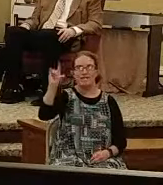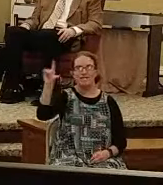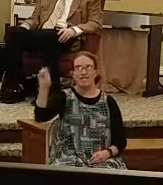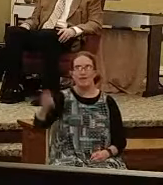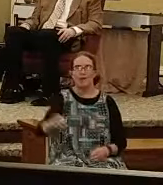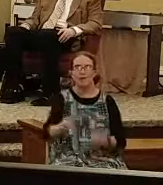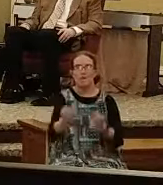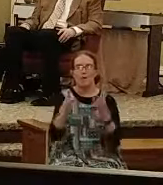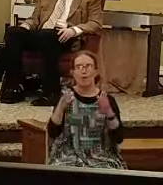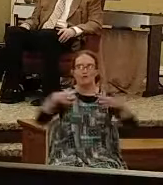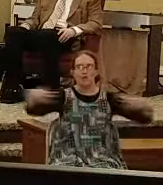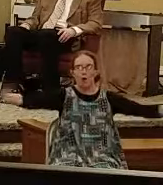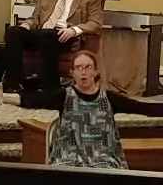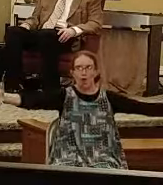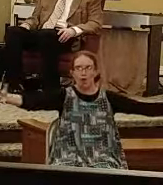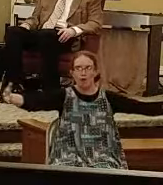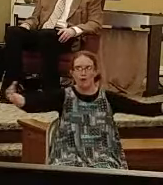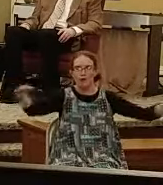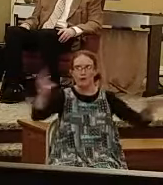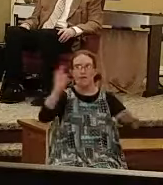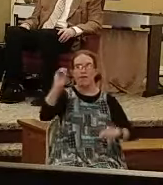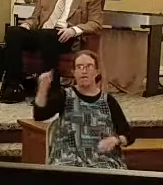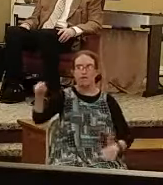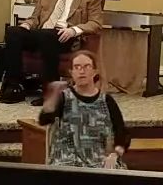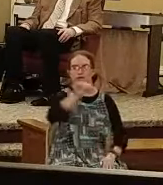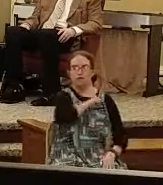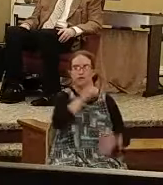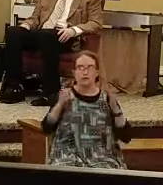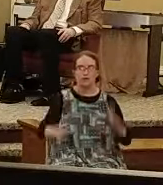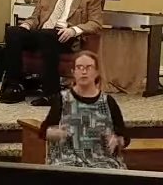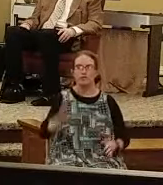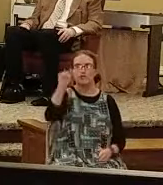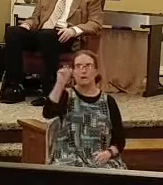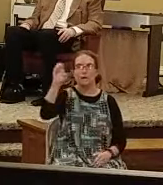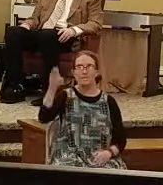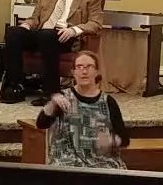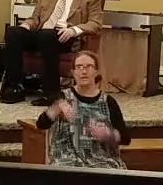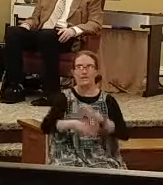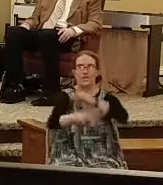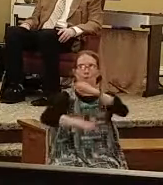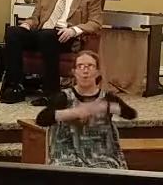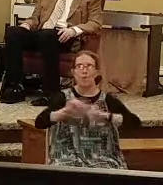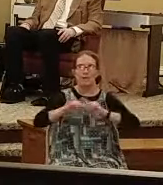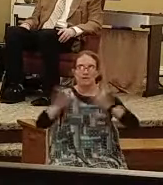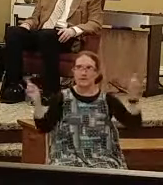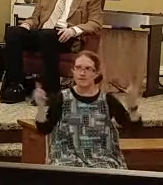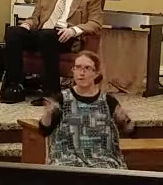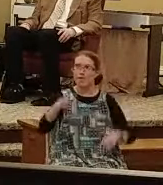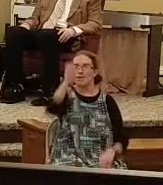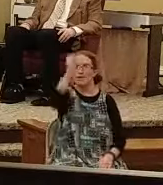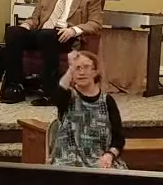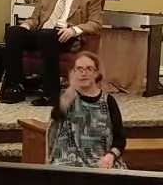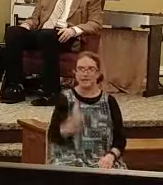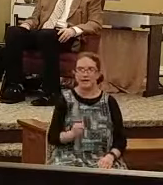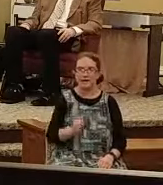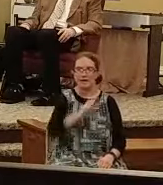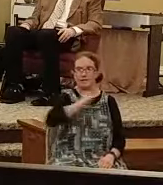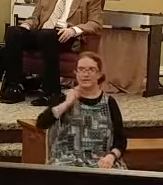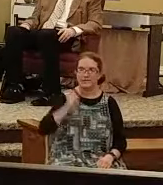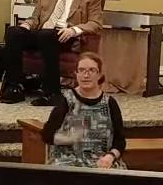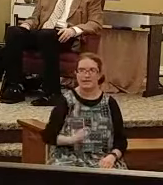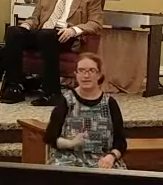the largest infantry soldier base pretty much in the world, except for this one down here in South Texas, amen,